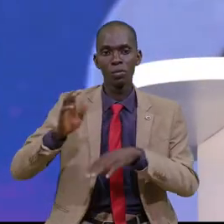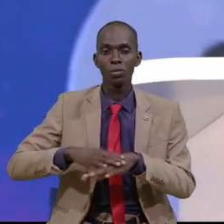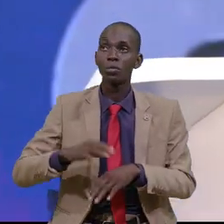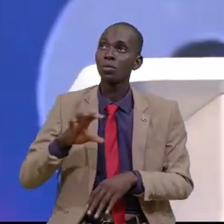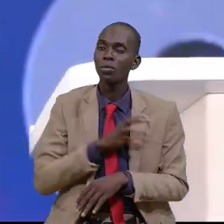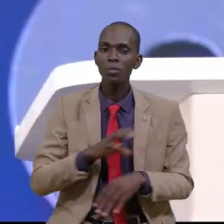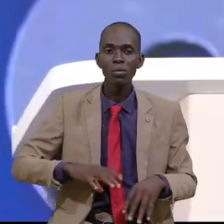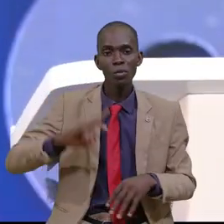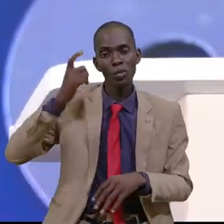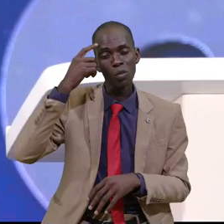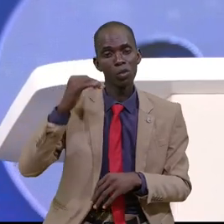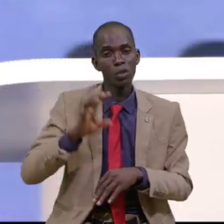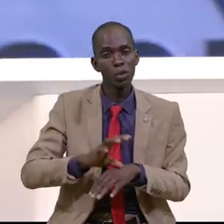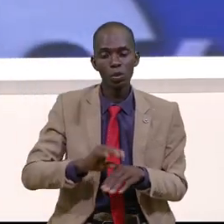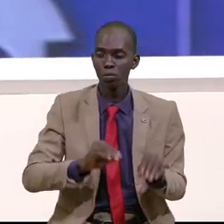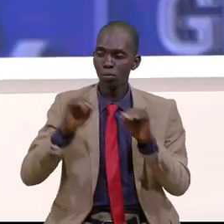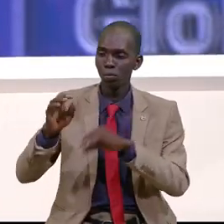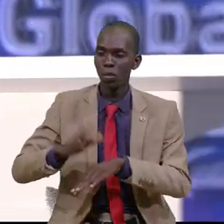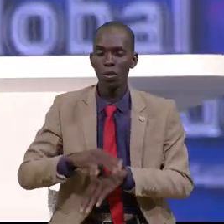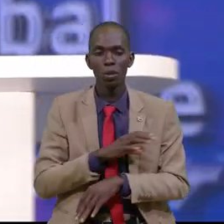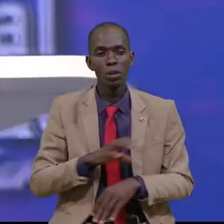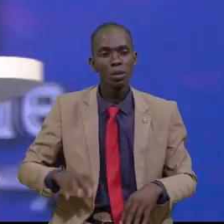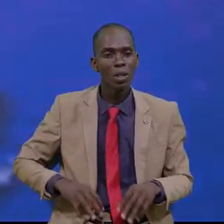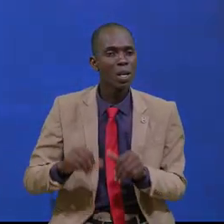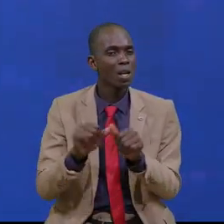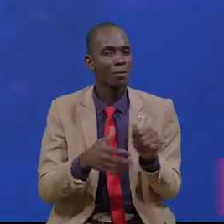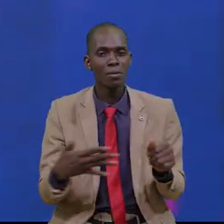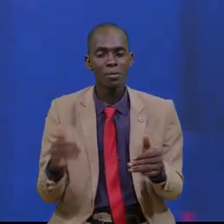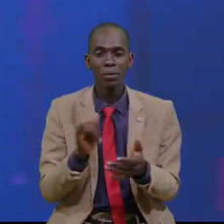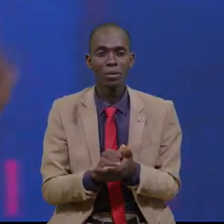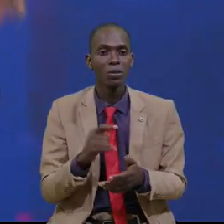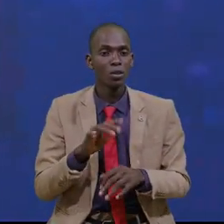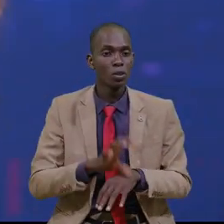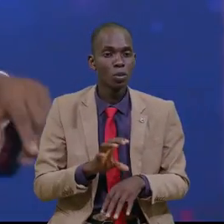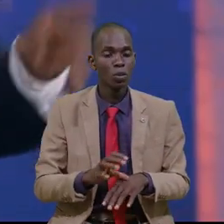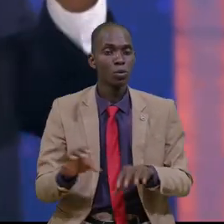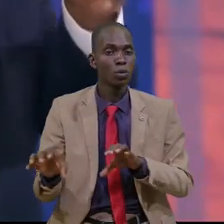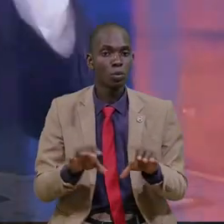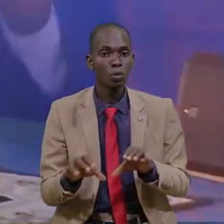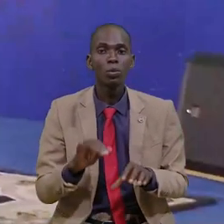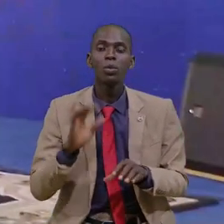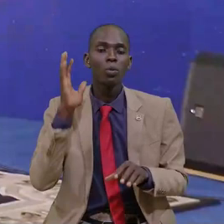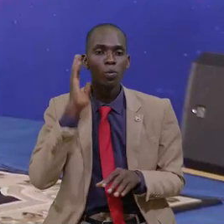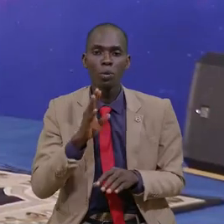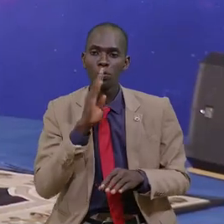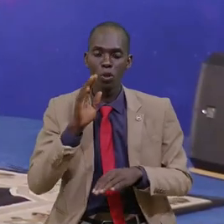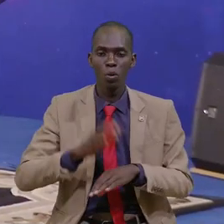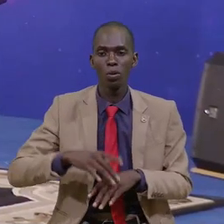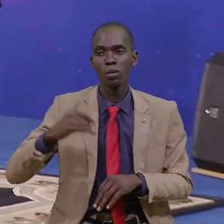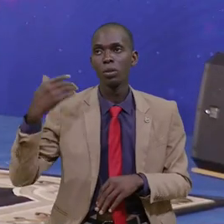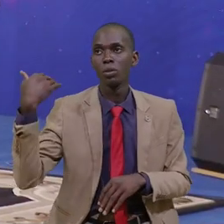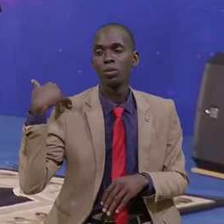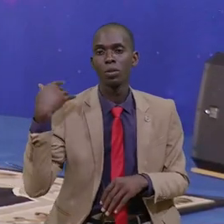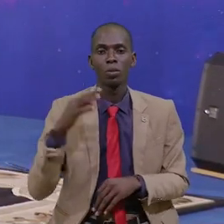church, the leadership of the church, everything the church will put upon his shoulder. And when